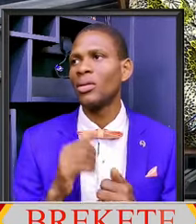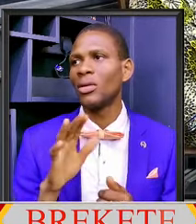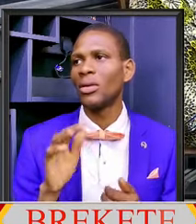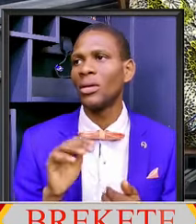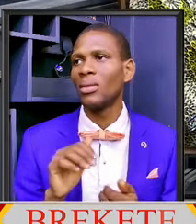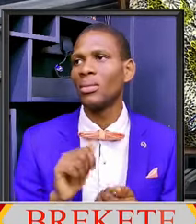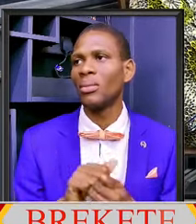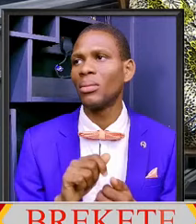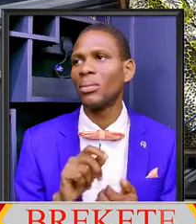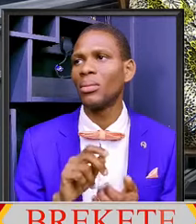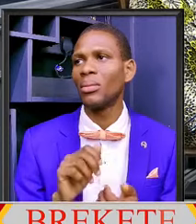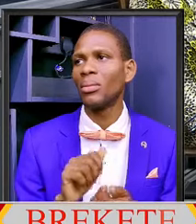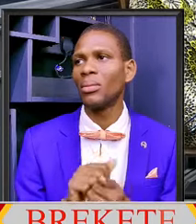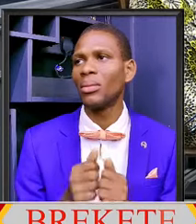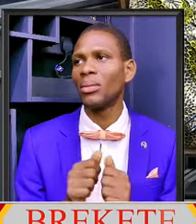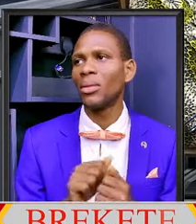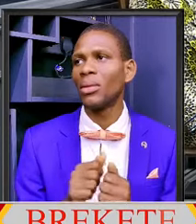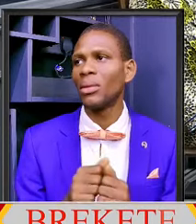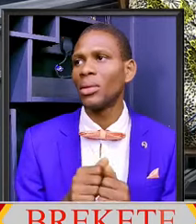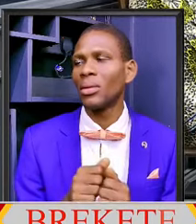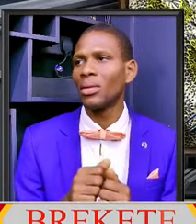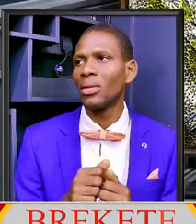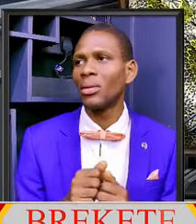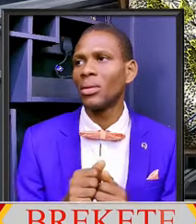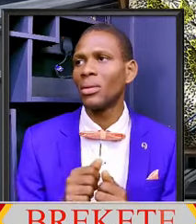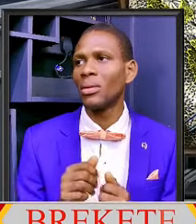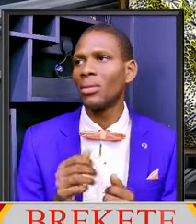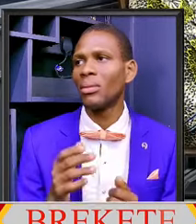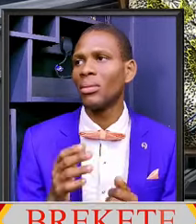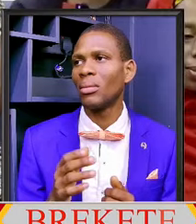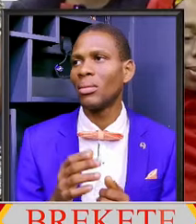program. So, madam, carry your picture for leg.